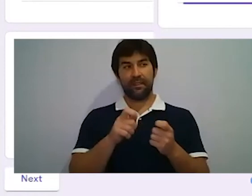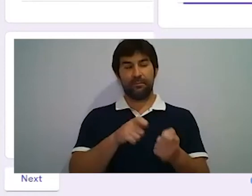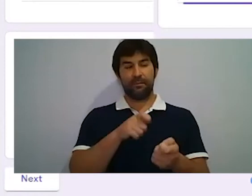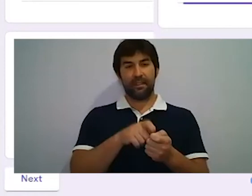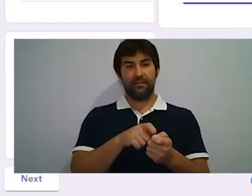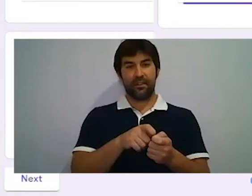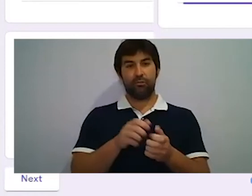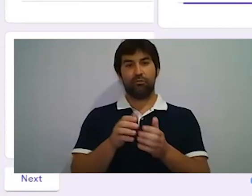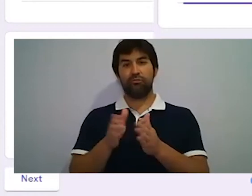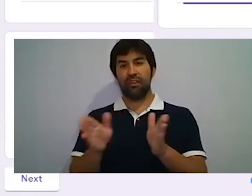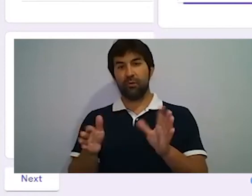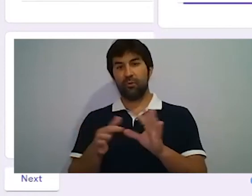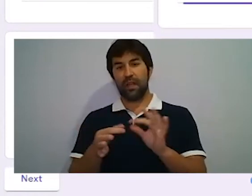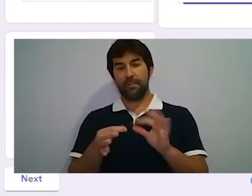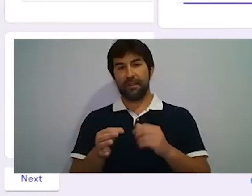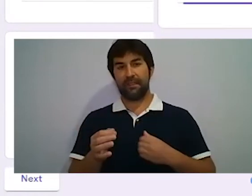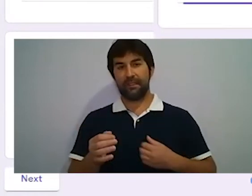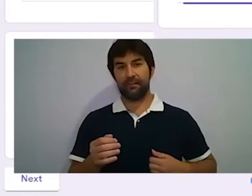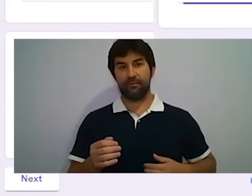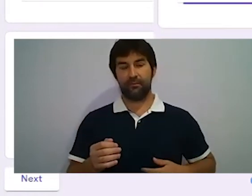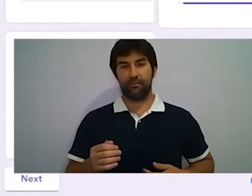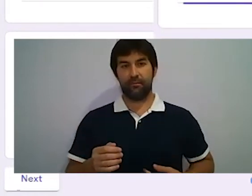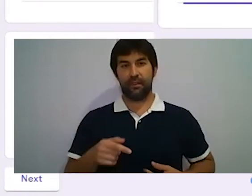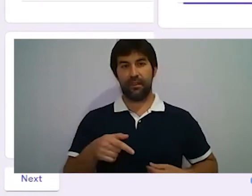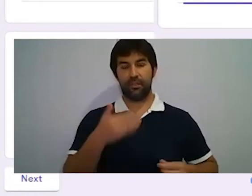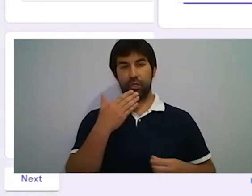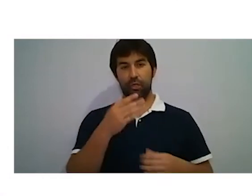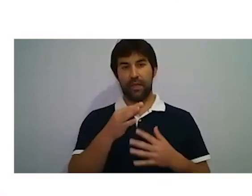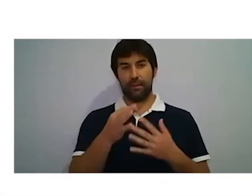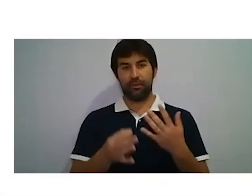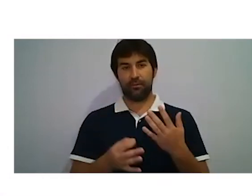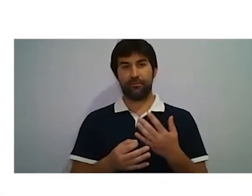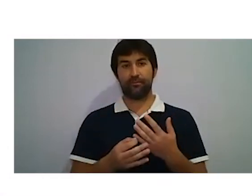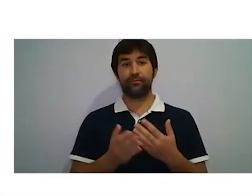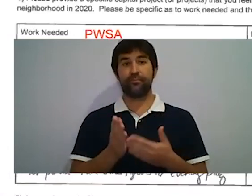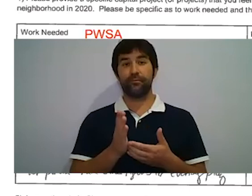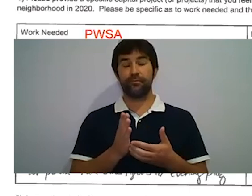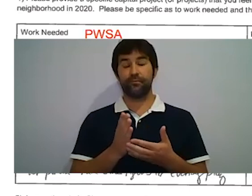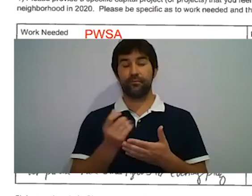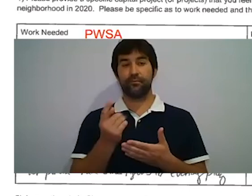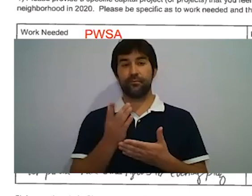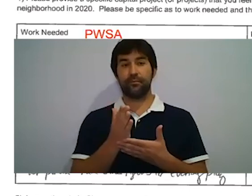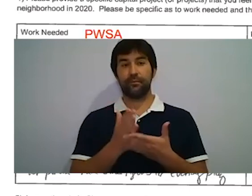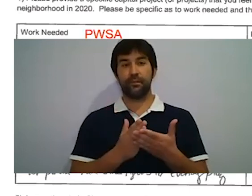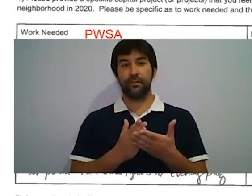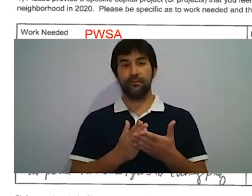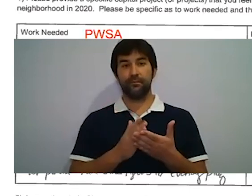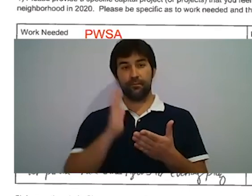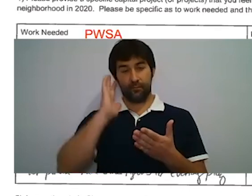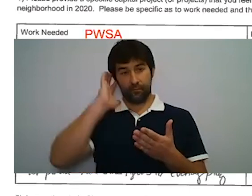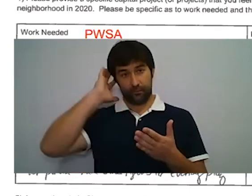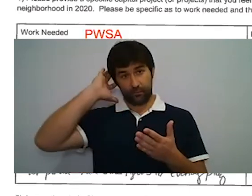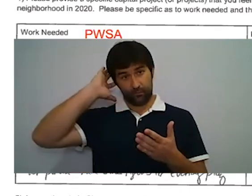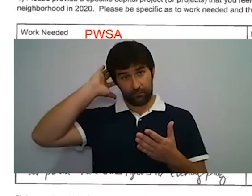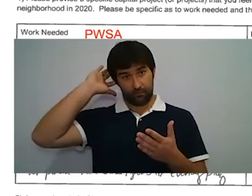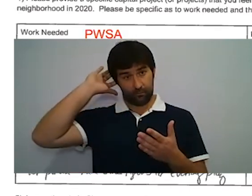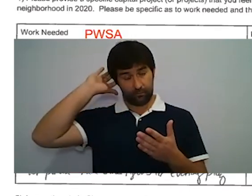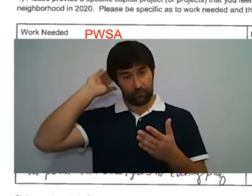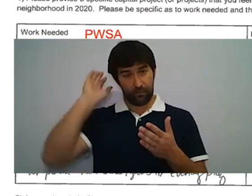are safety, and that may be at the expense of curbside parking spaces or other kinds of things. So